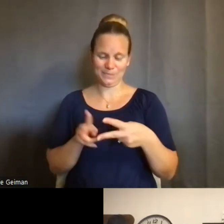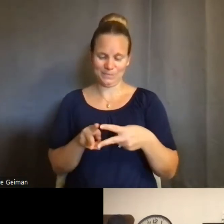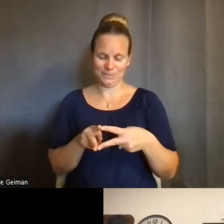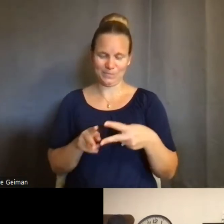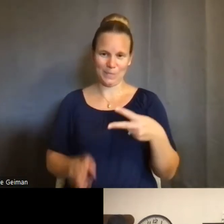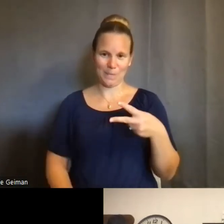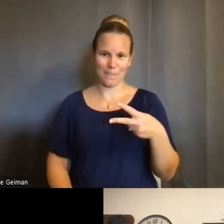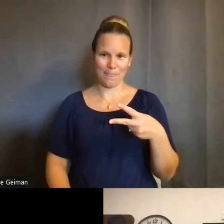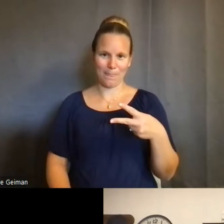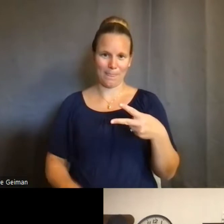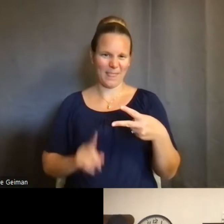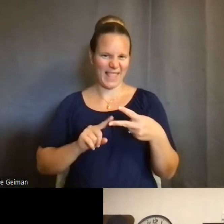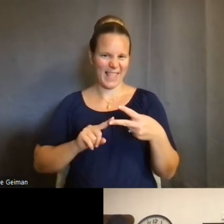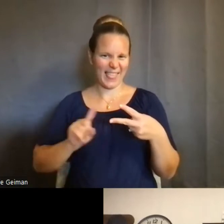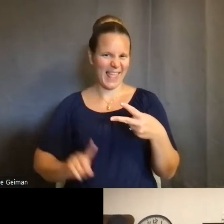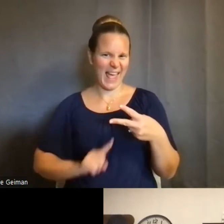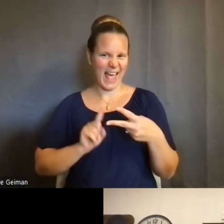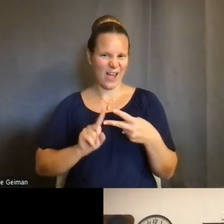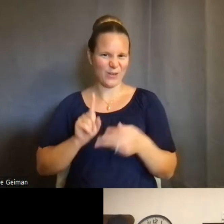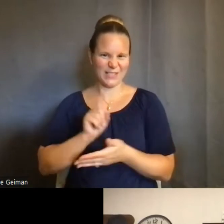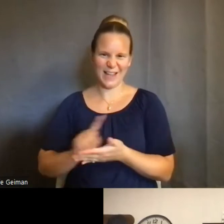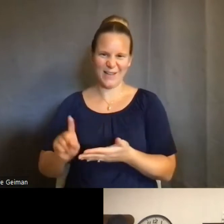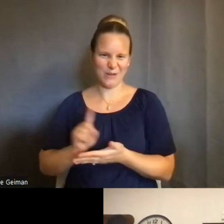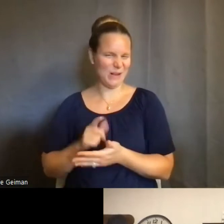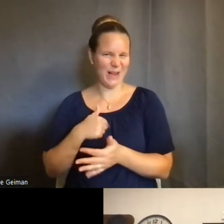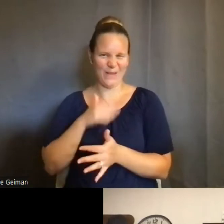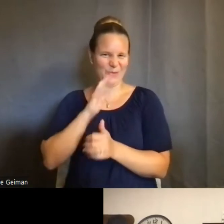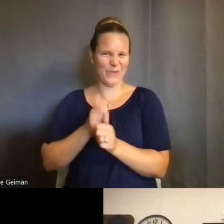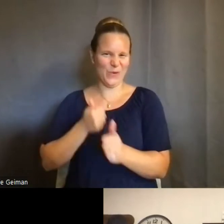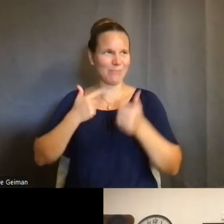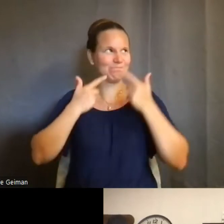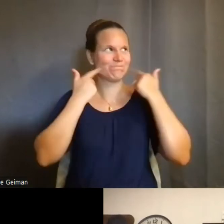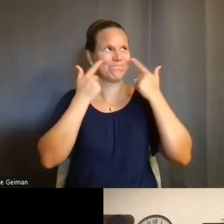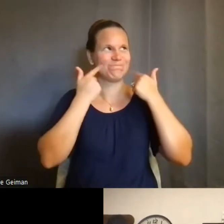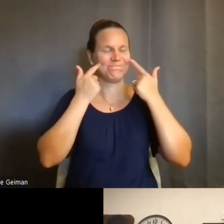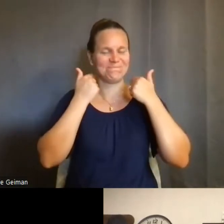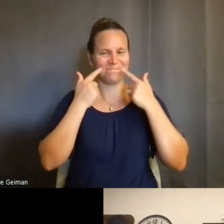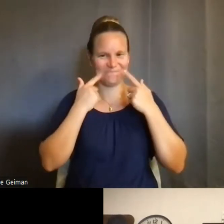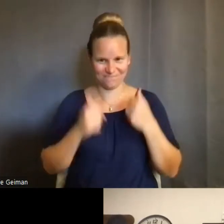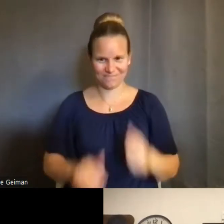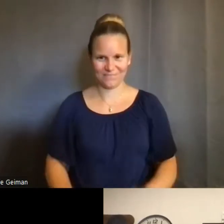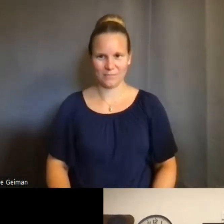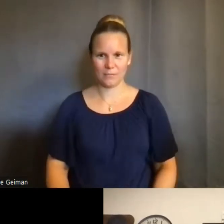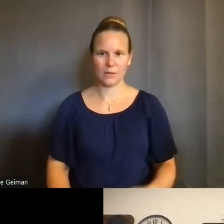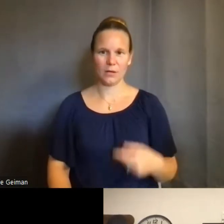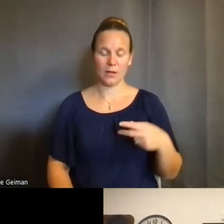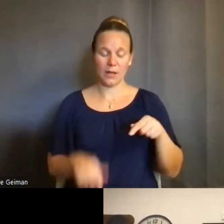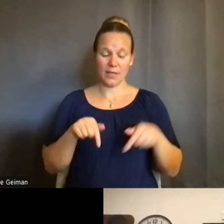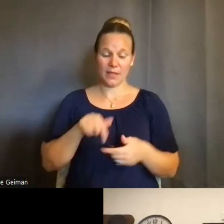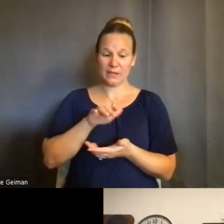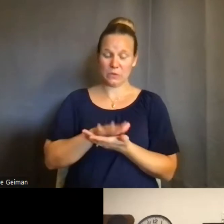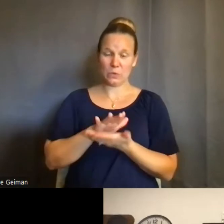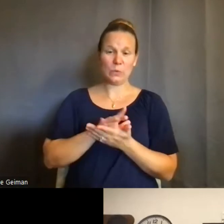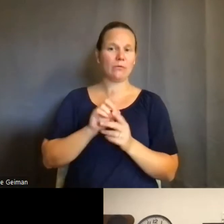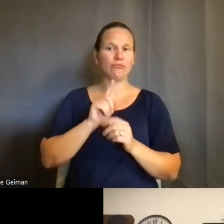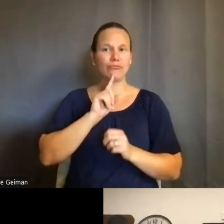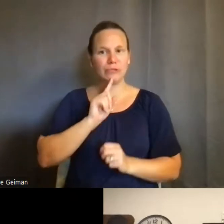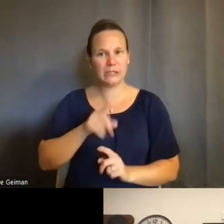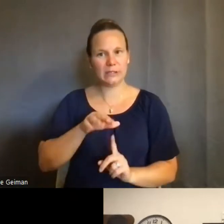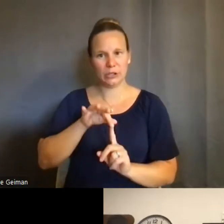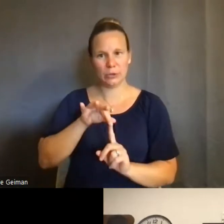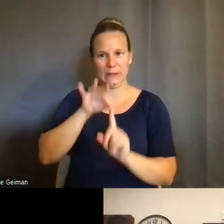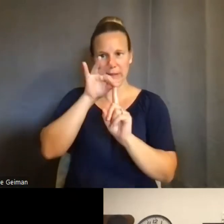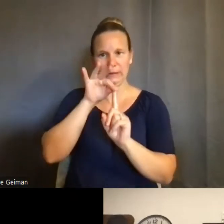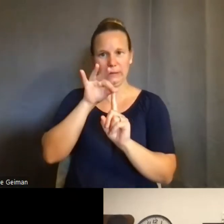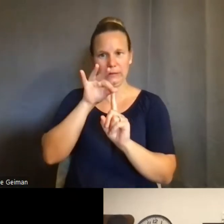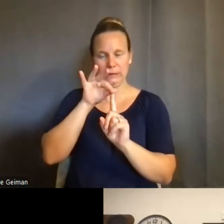I'm going to avoid the hours per week question. Okay. So this is a really unique school, and it looks